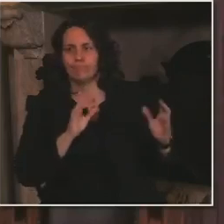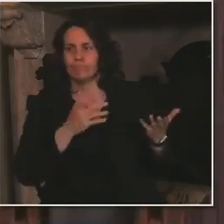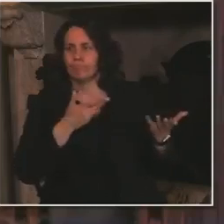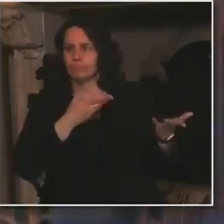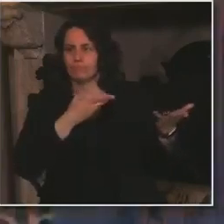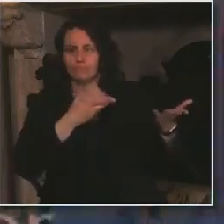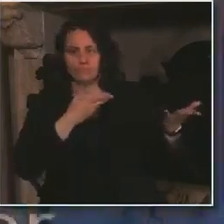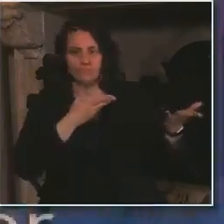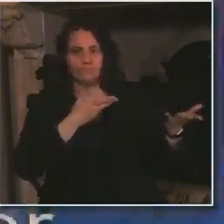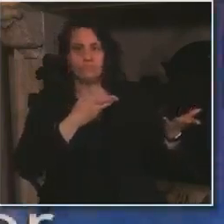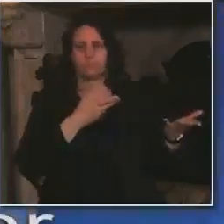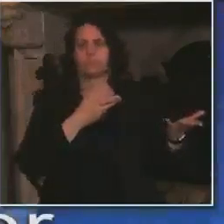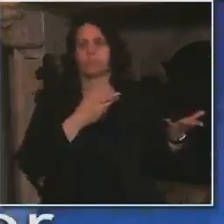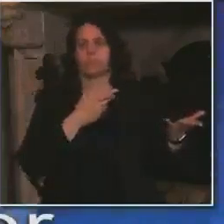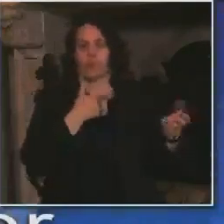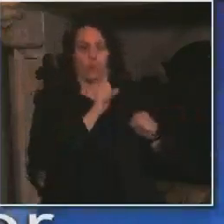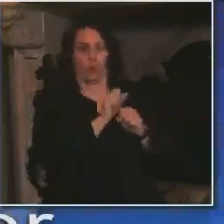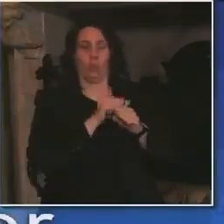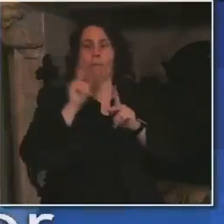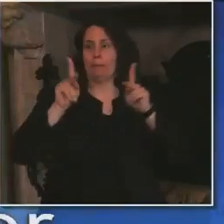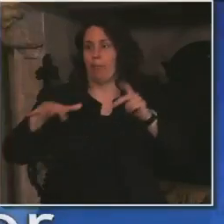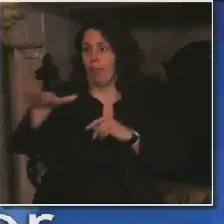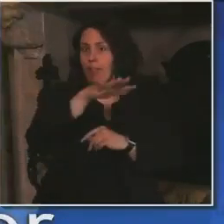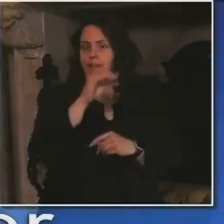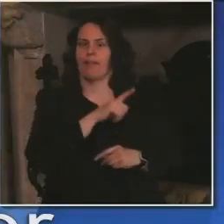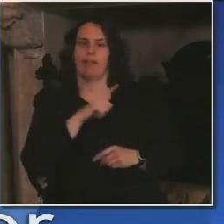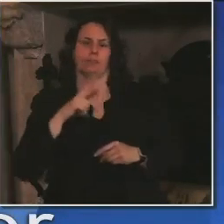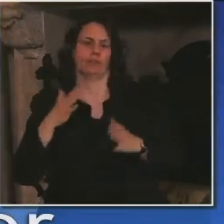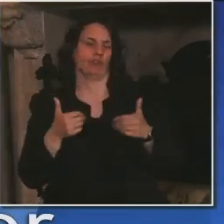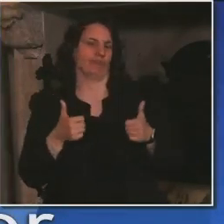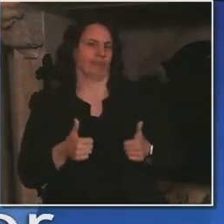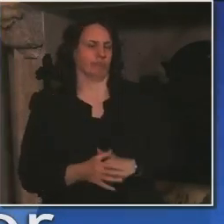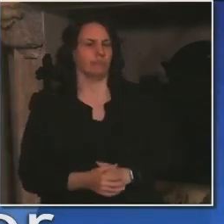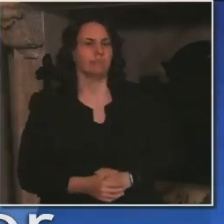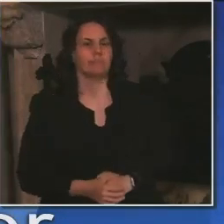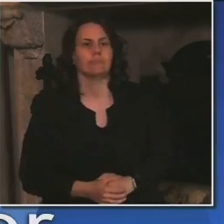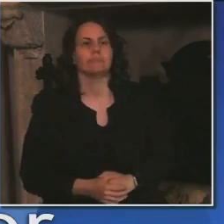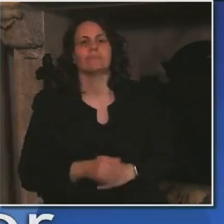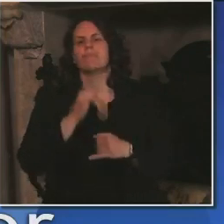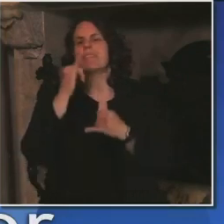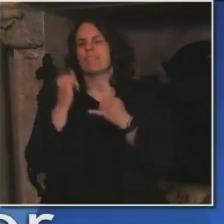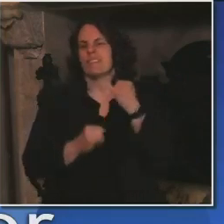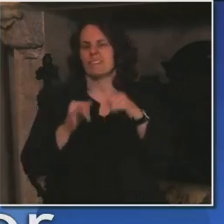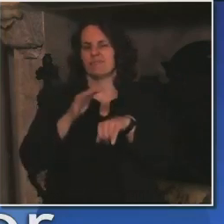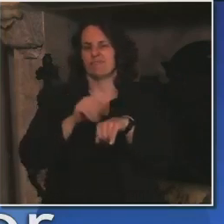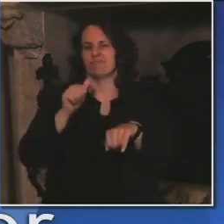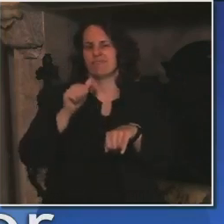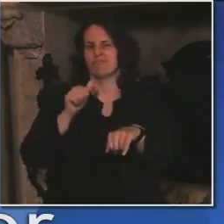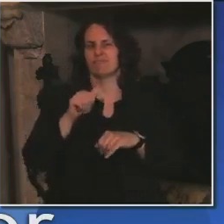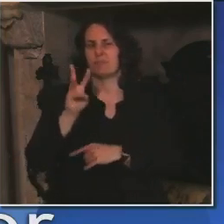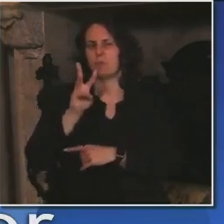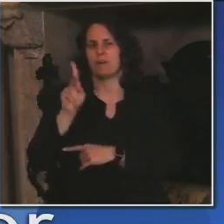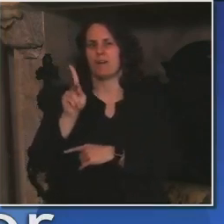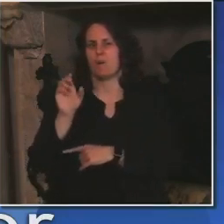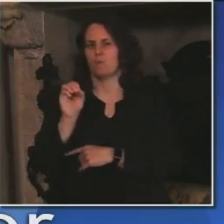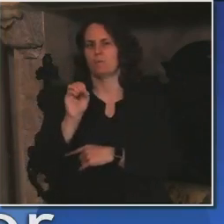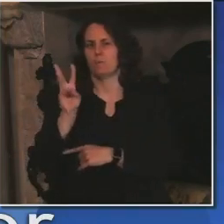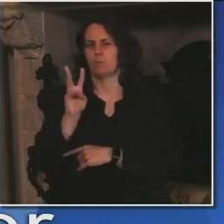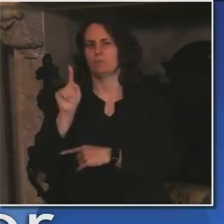Thank you, Caroline. And our final question today goes to WKOW-TV in Madison. WKOW.